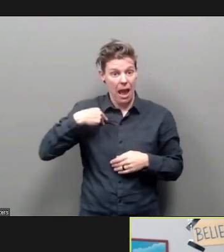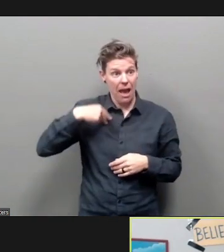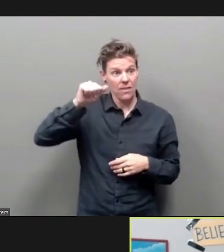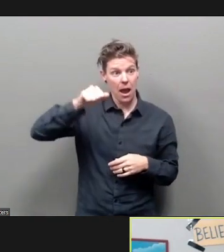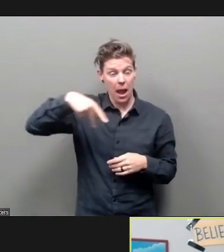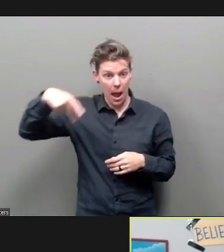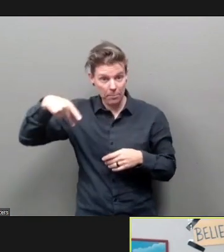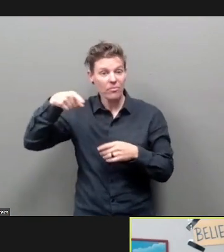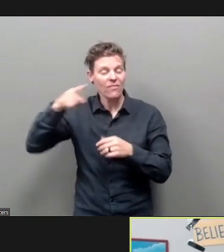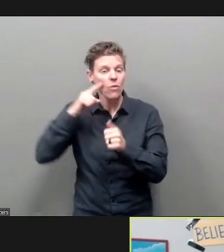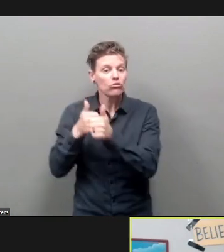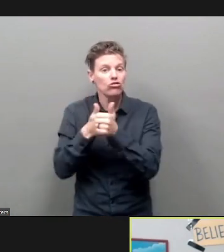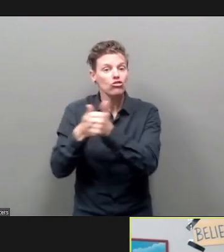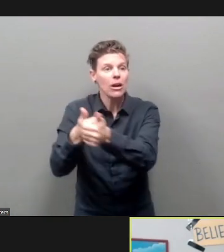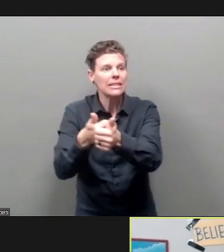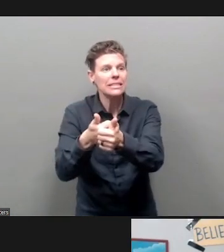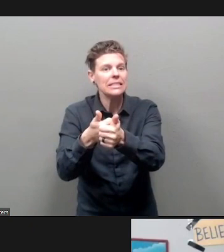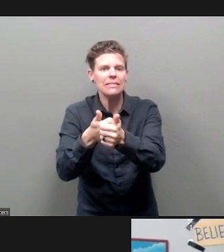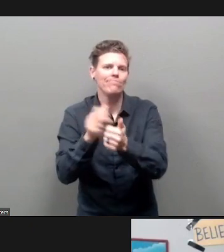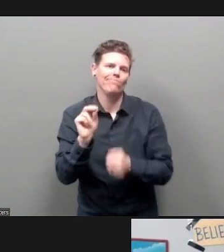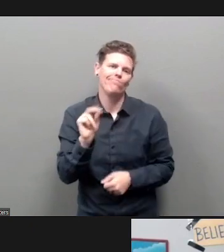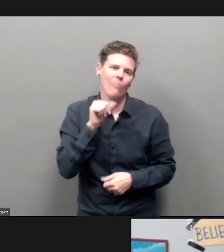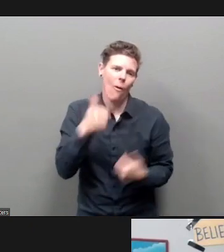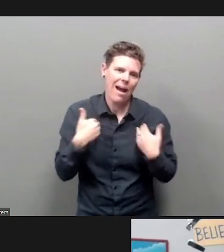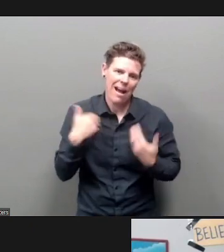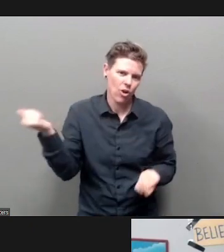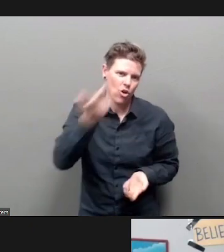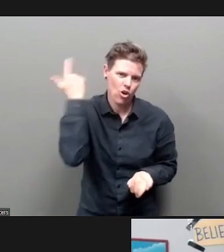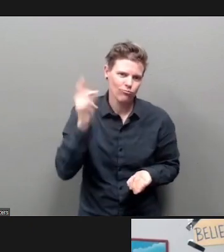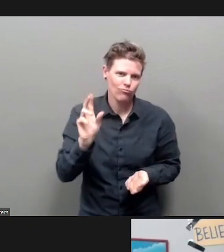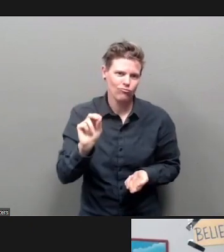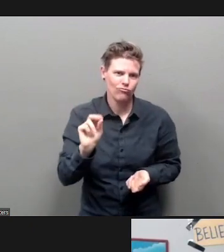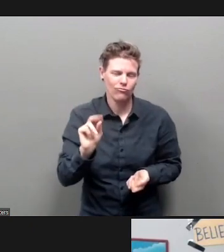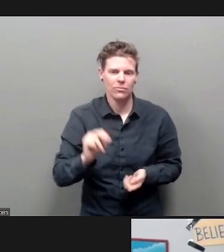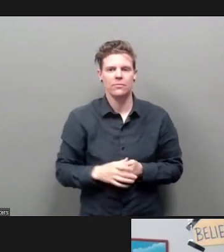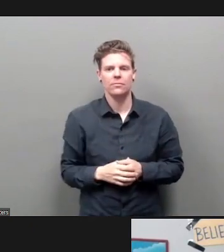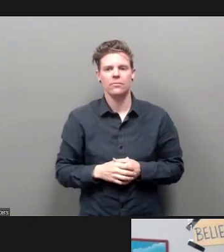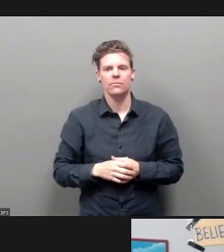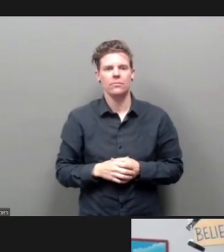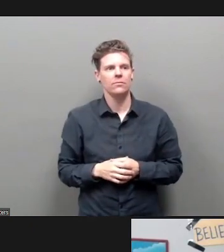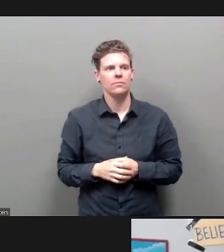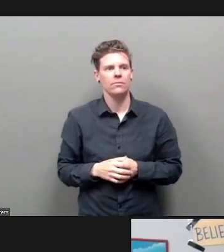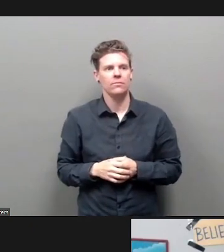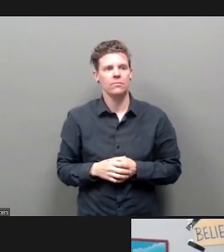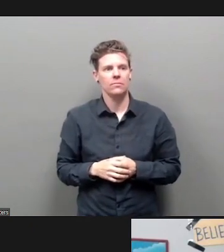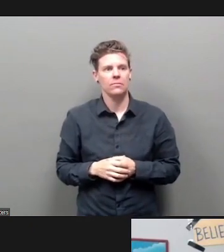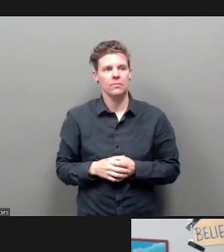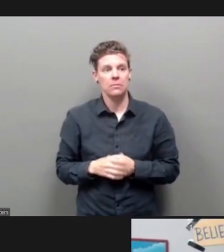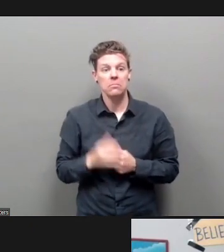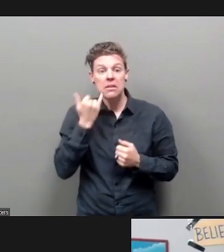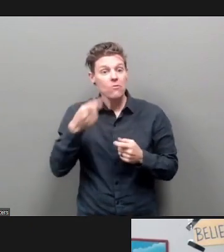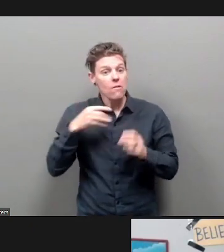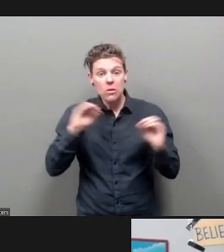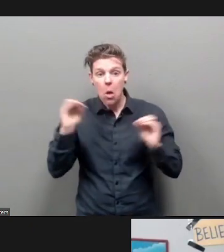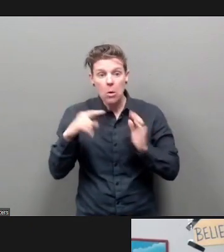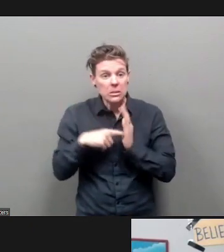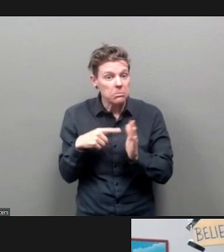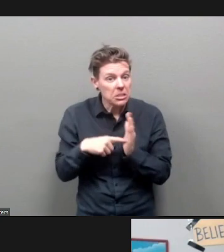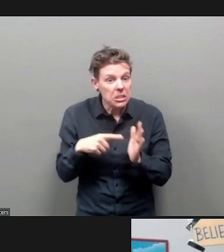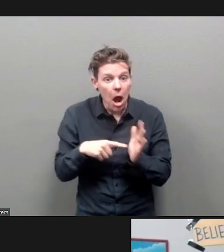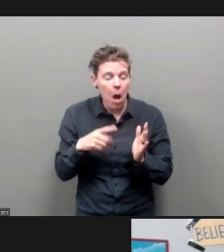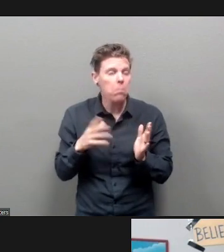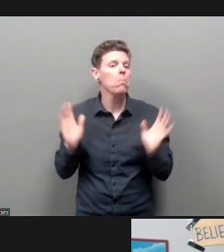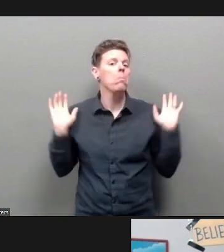you're exposed, you go get tested. If you didn't have any symptoms, you'd be done. If you had symptoms and the first test was negative, you'd probably get